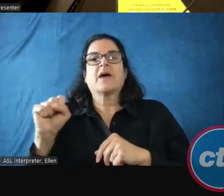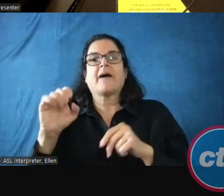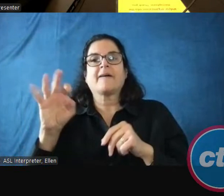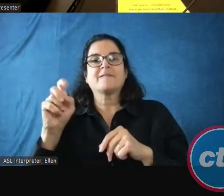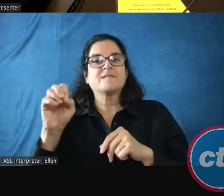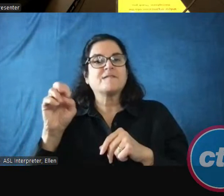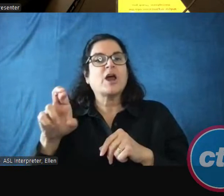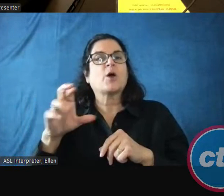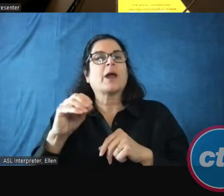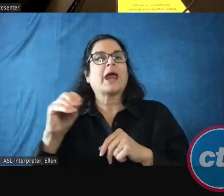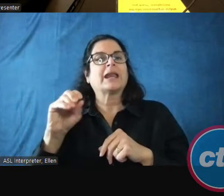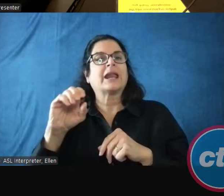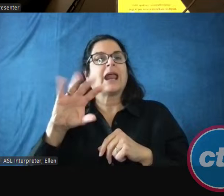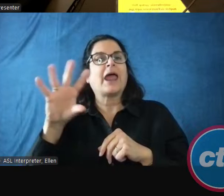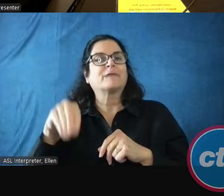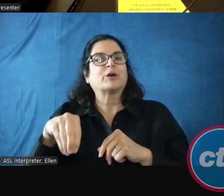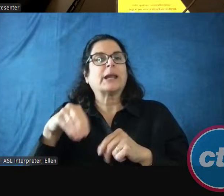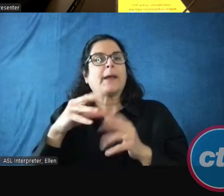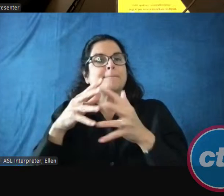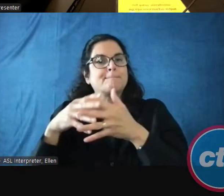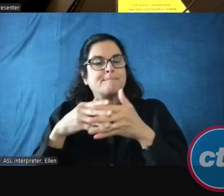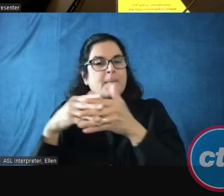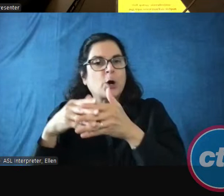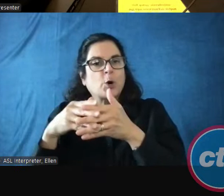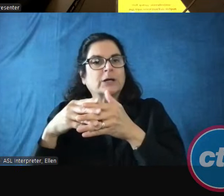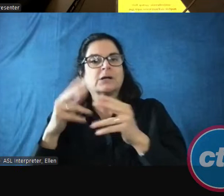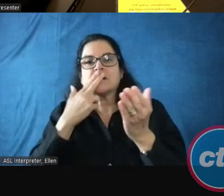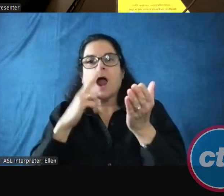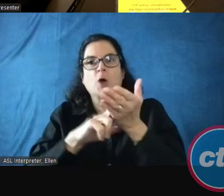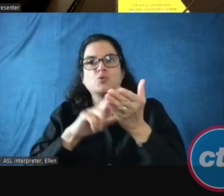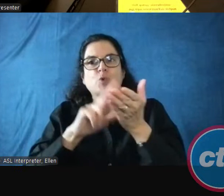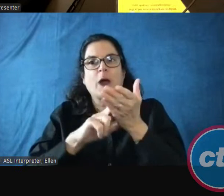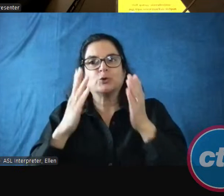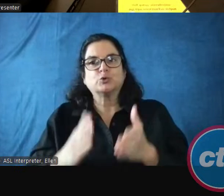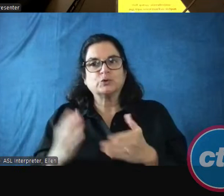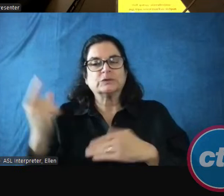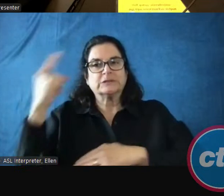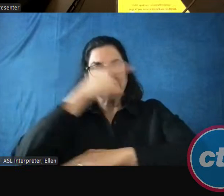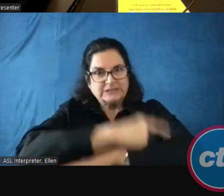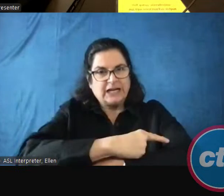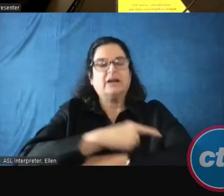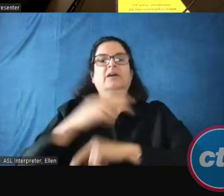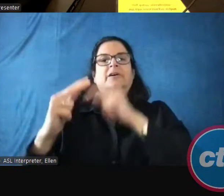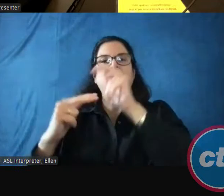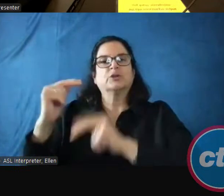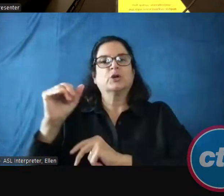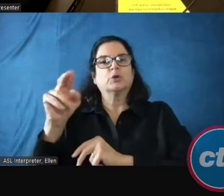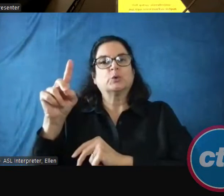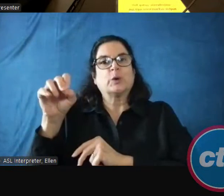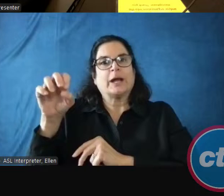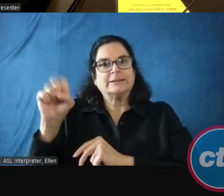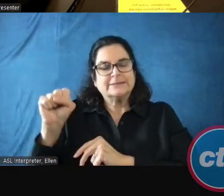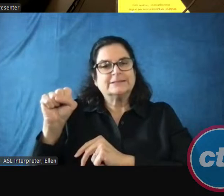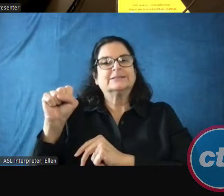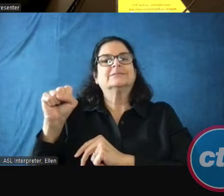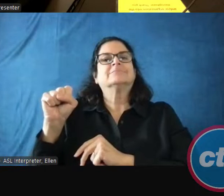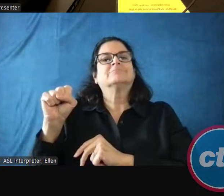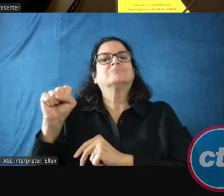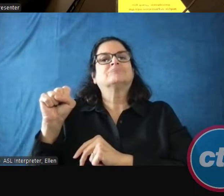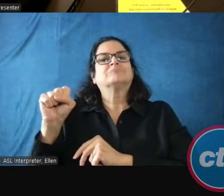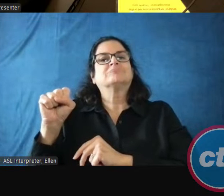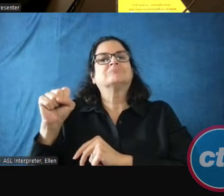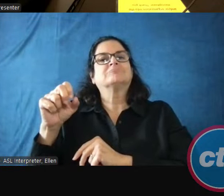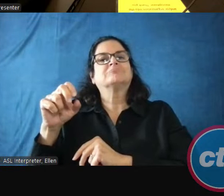Day. We also hosted tables at CHA's Construction Trades and Apprenticeship Expo and the Chicago Federal Reserve